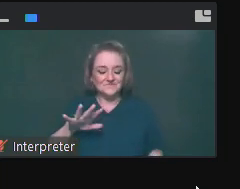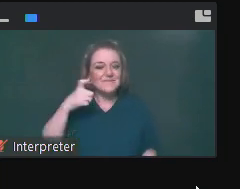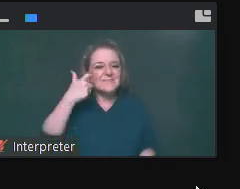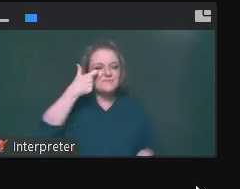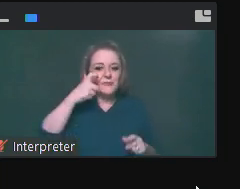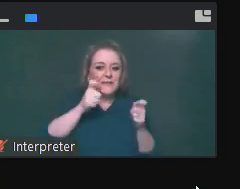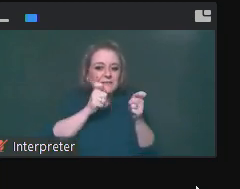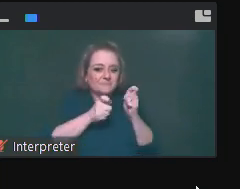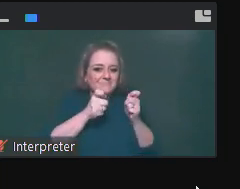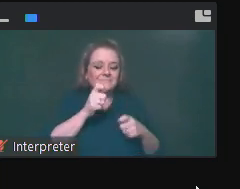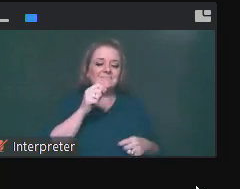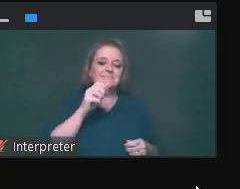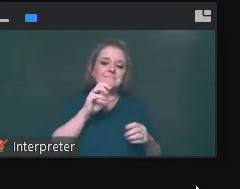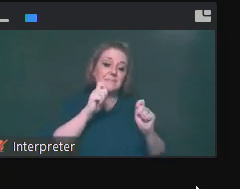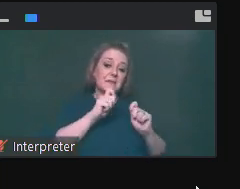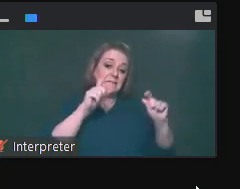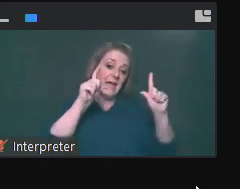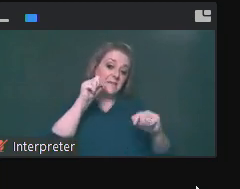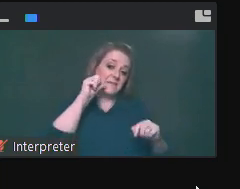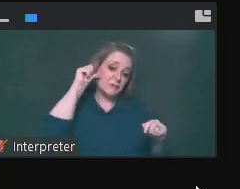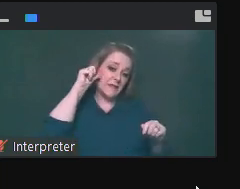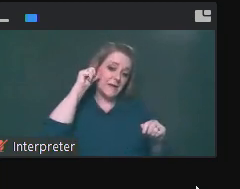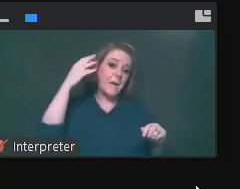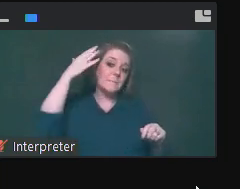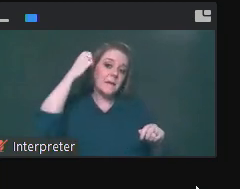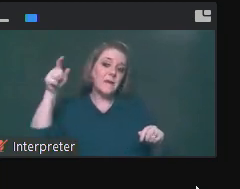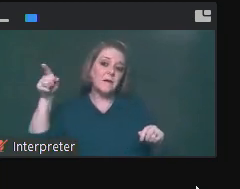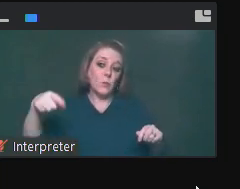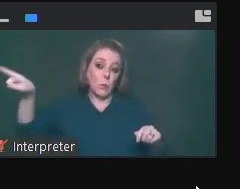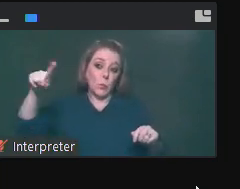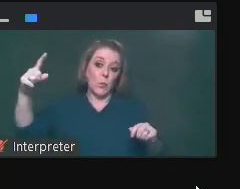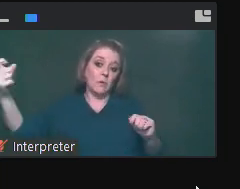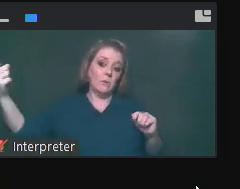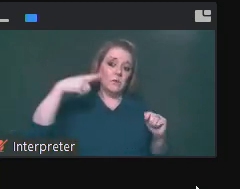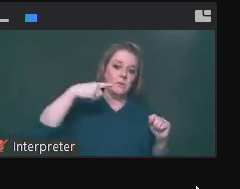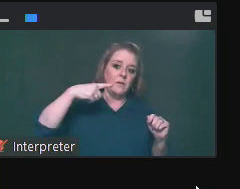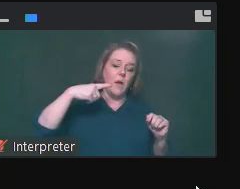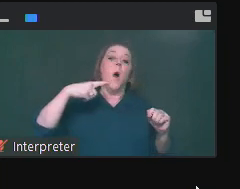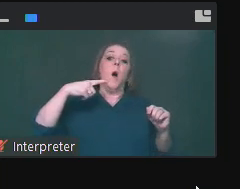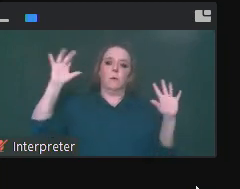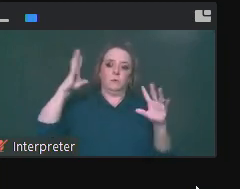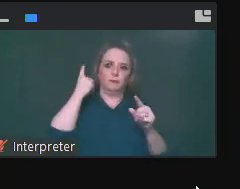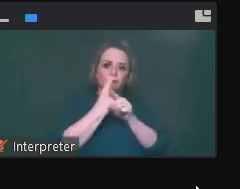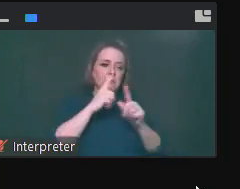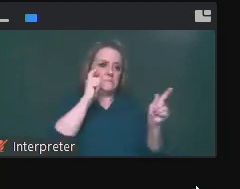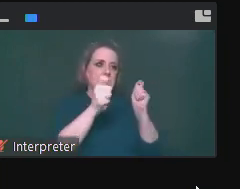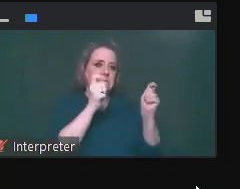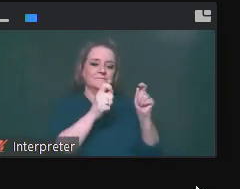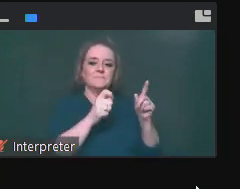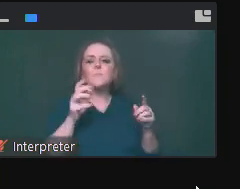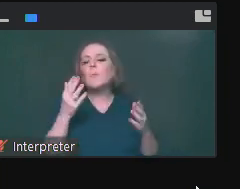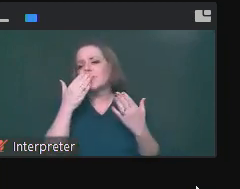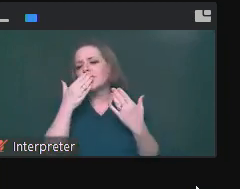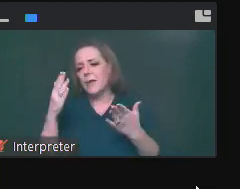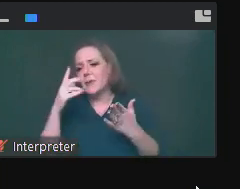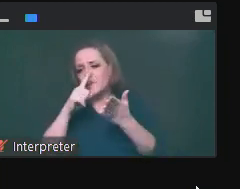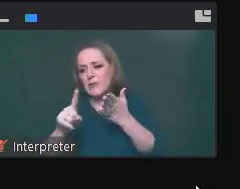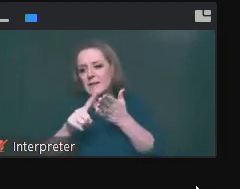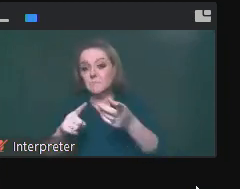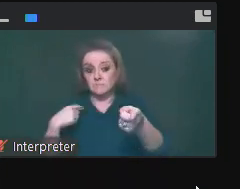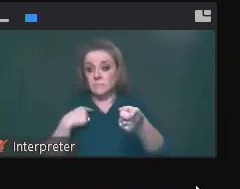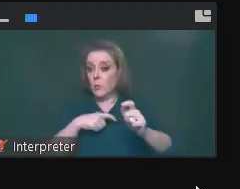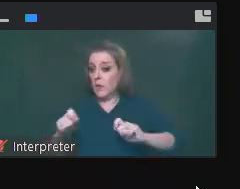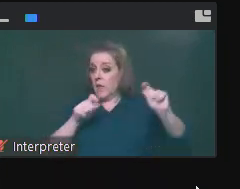of our slides yesterday based upon one of your questions. So thank you for continuing to check this data. It's updated every afternoon